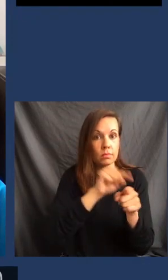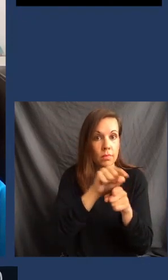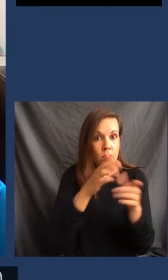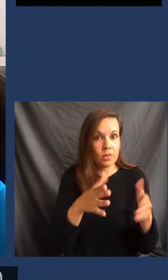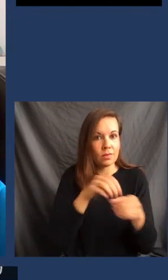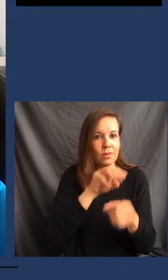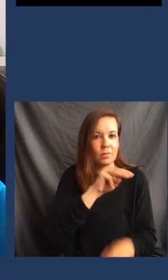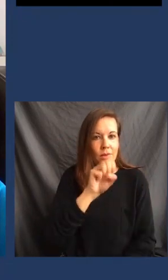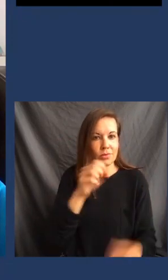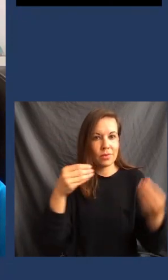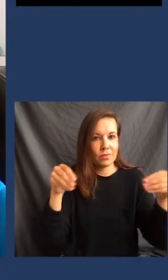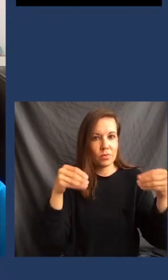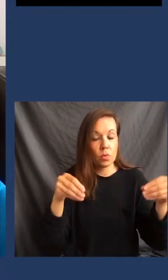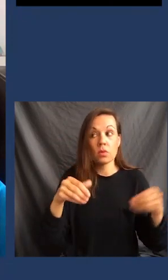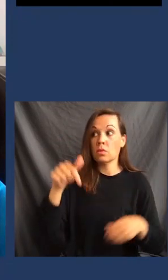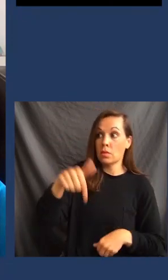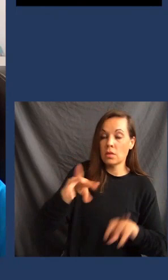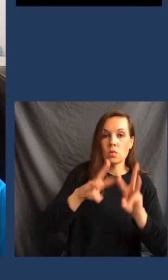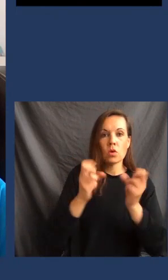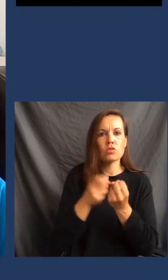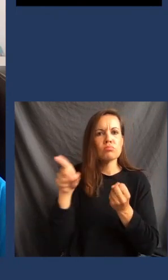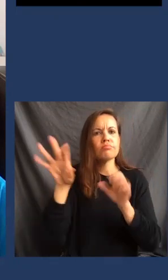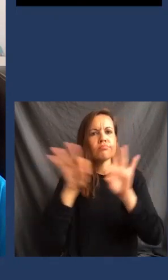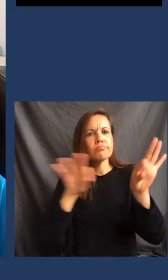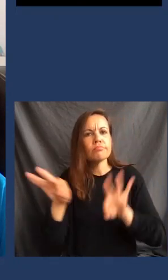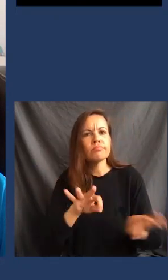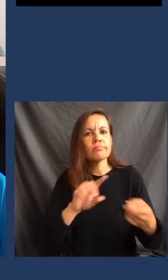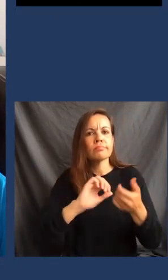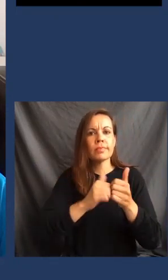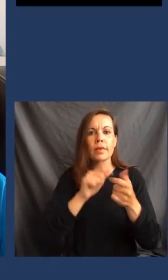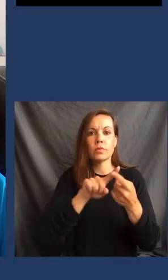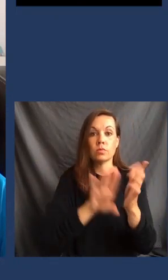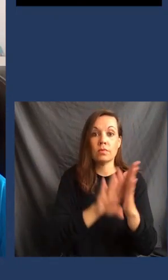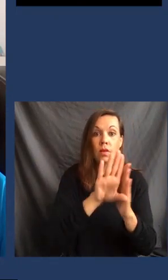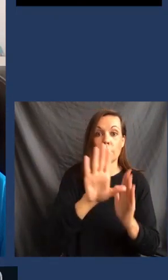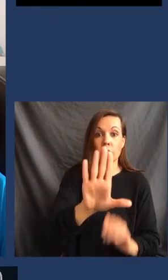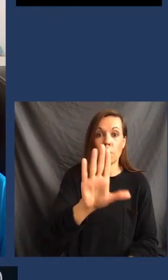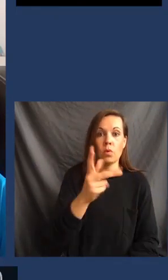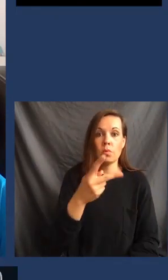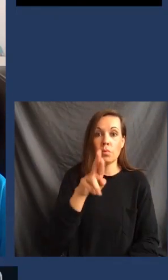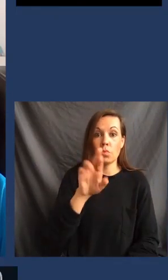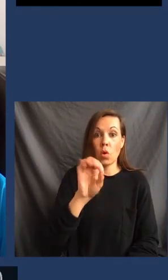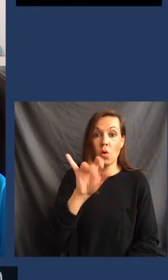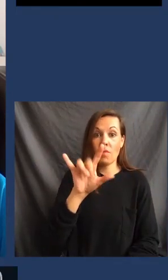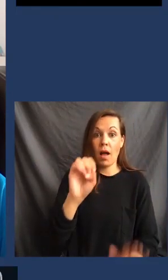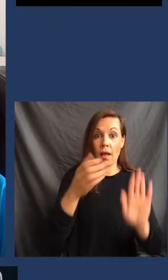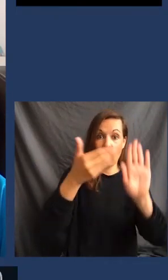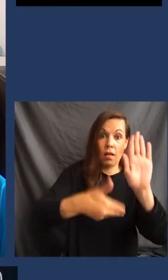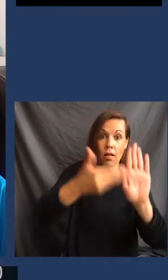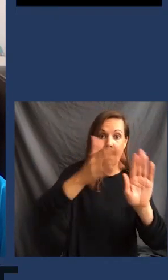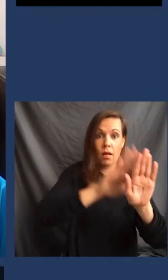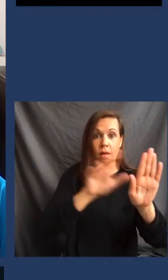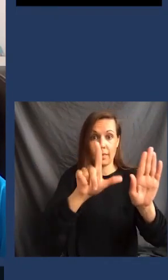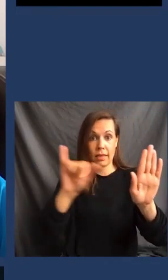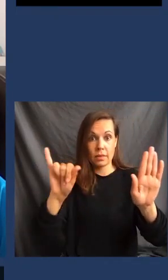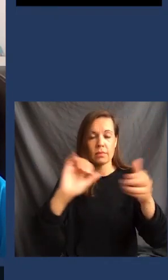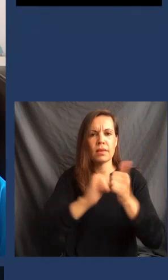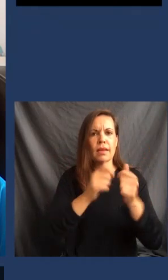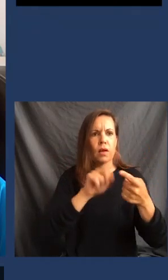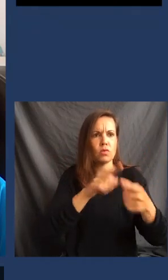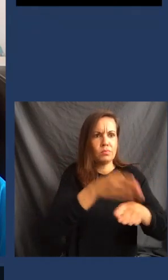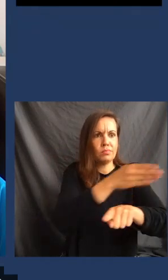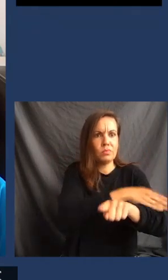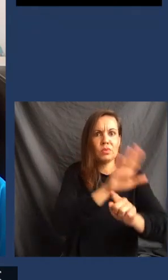stores. In this workshop, she's going to get you started on developing a stellar profile and provide tips for how to grow your professional